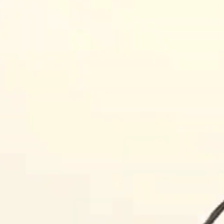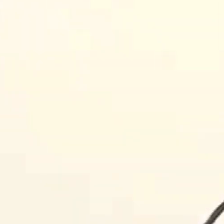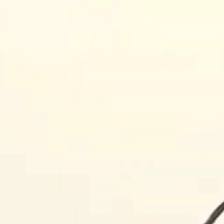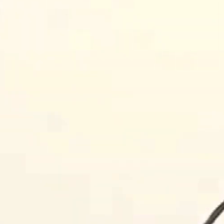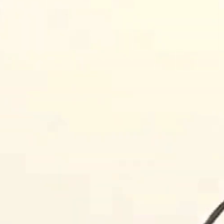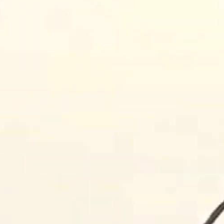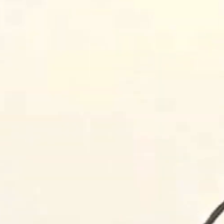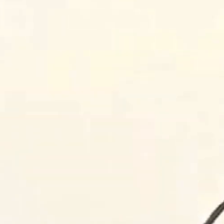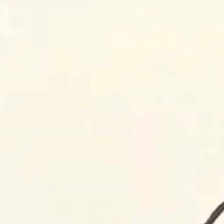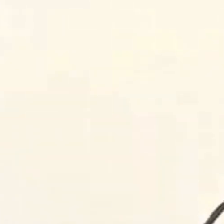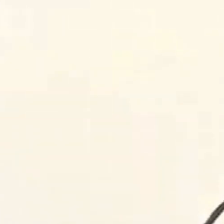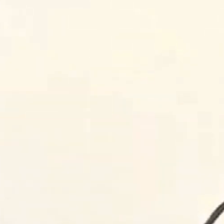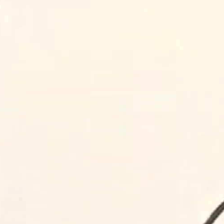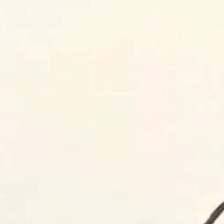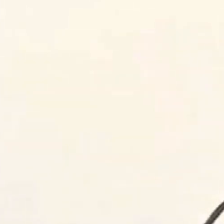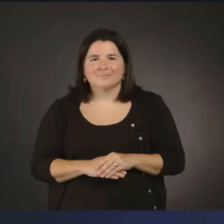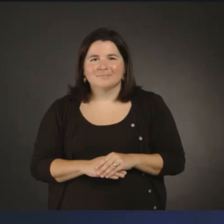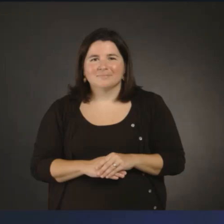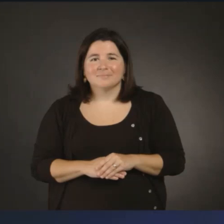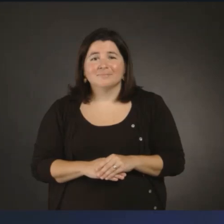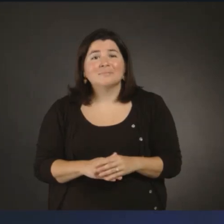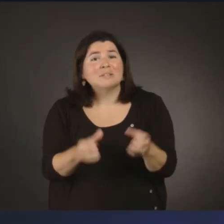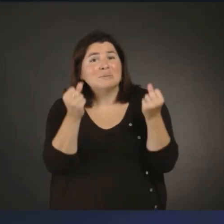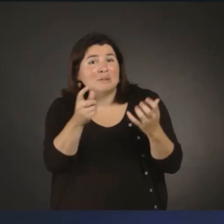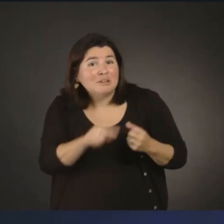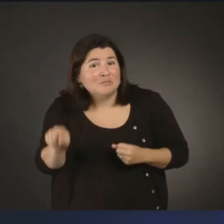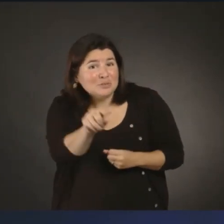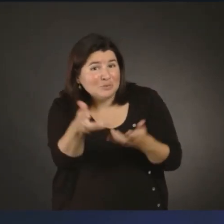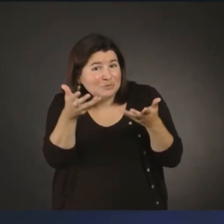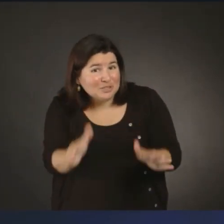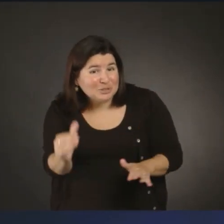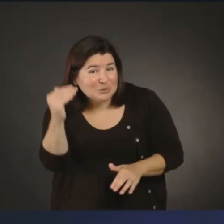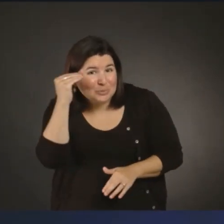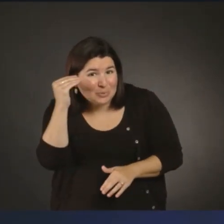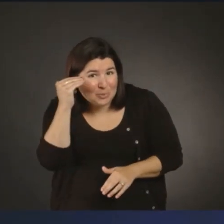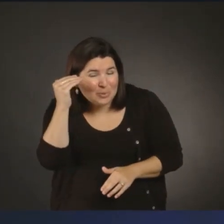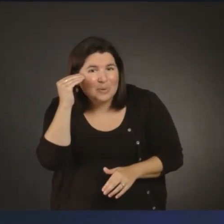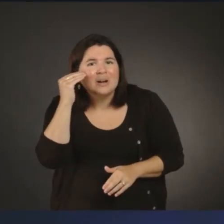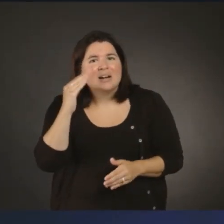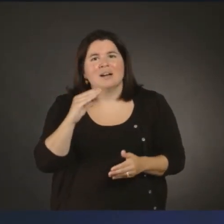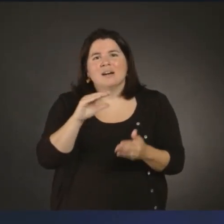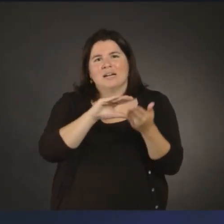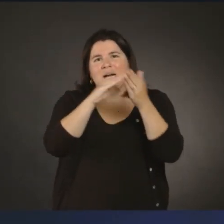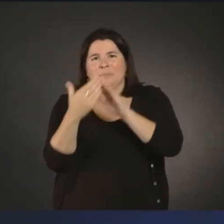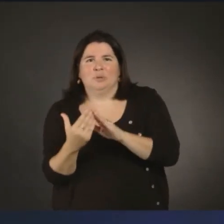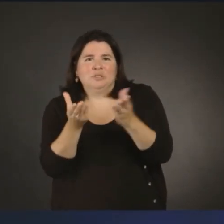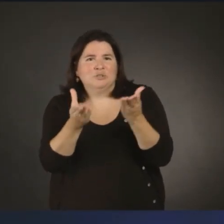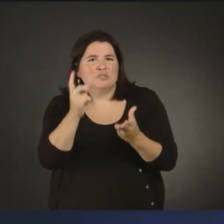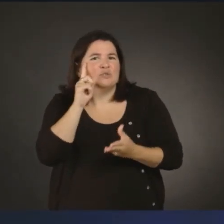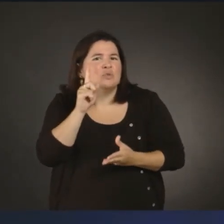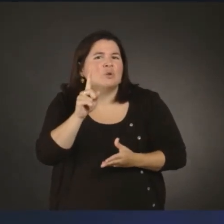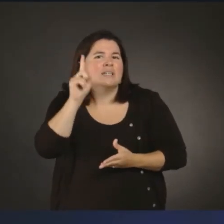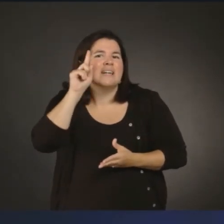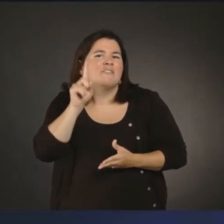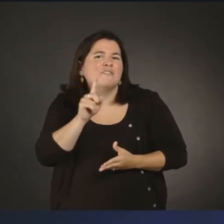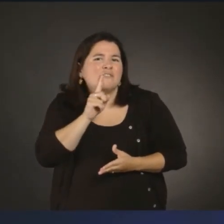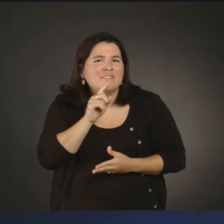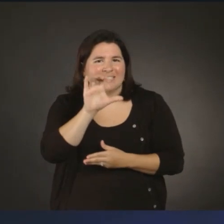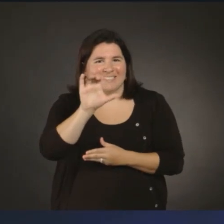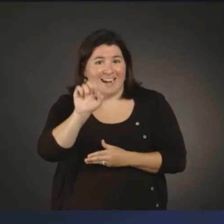you for supporting United Way. Thank you. As many of you are aware, our Community Services for the Deaf